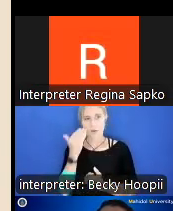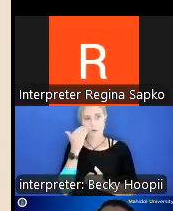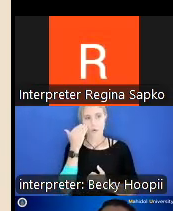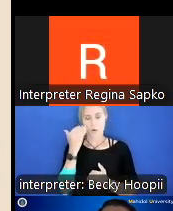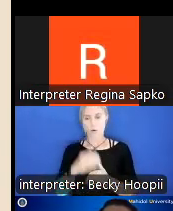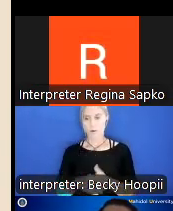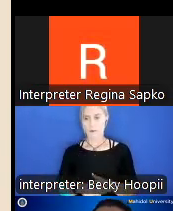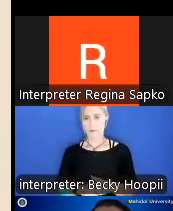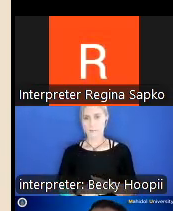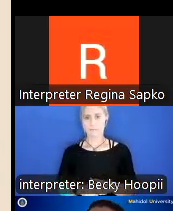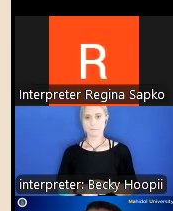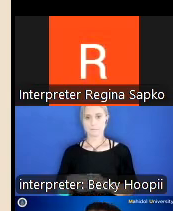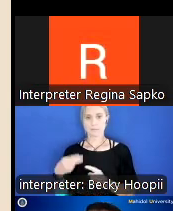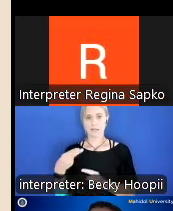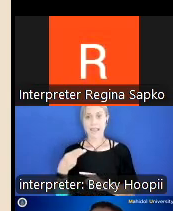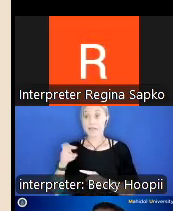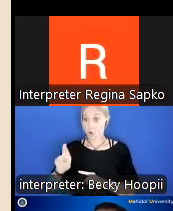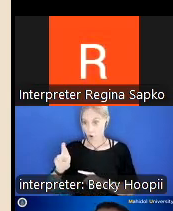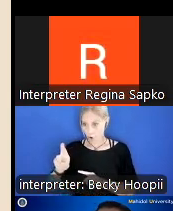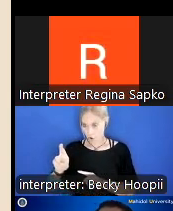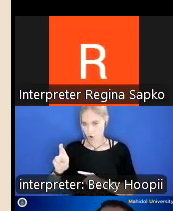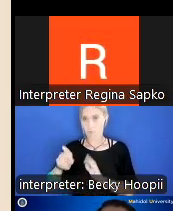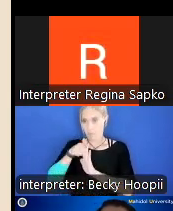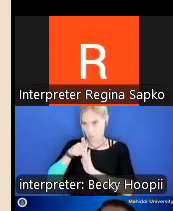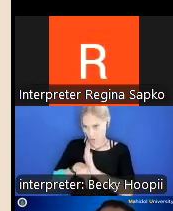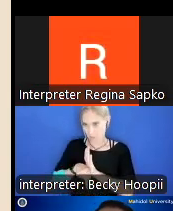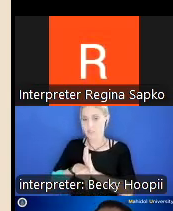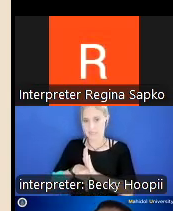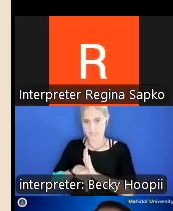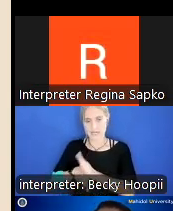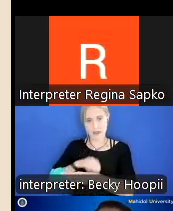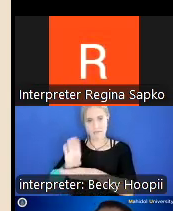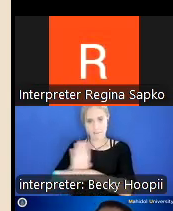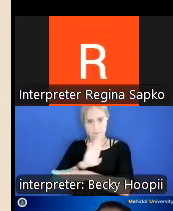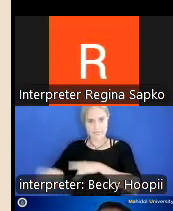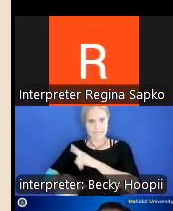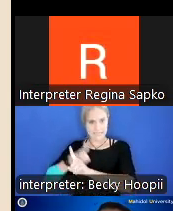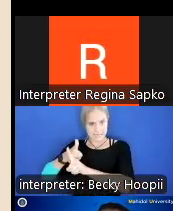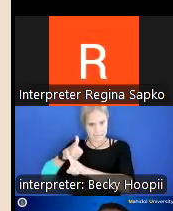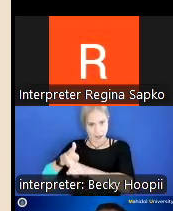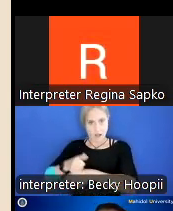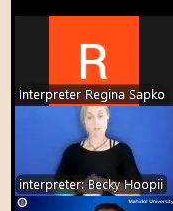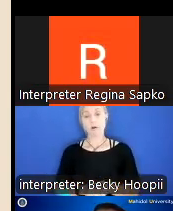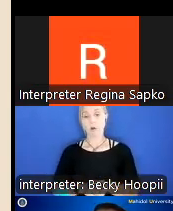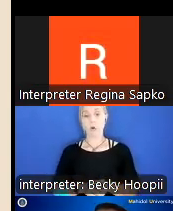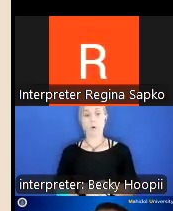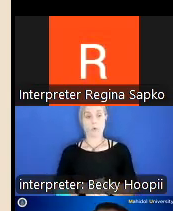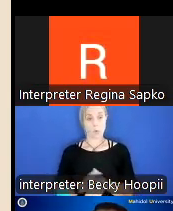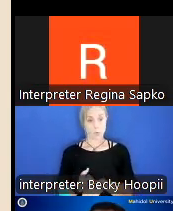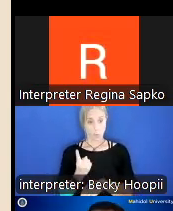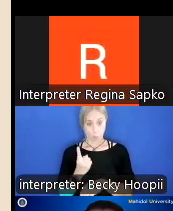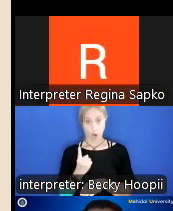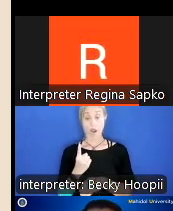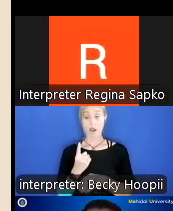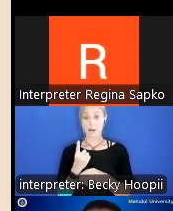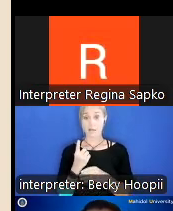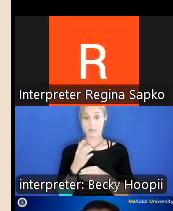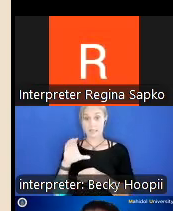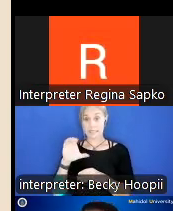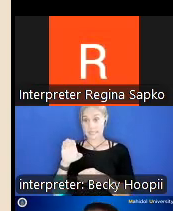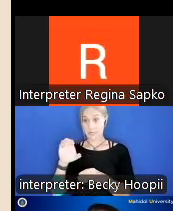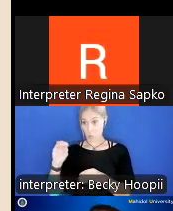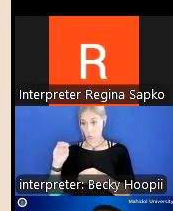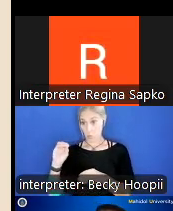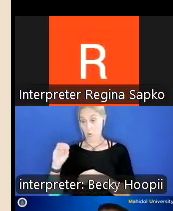HR, the human resource policy of the business sector. One, the CEO have a